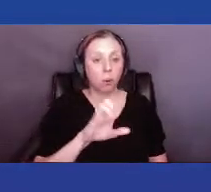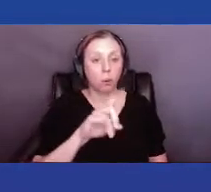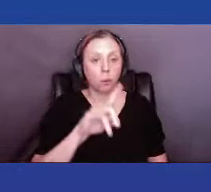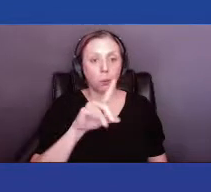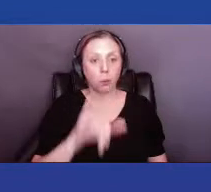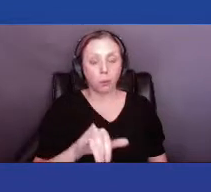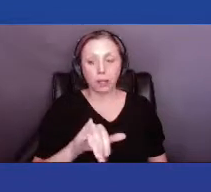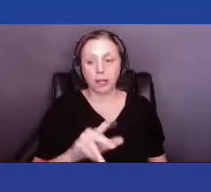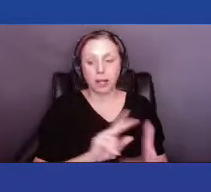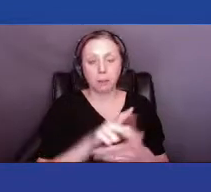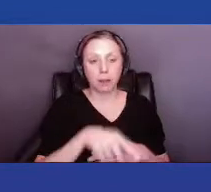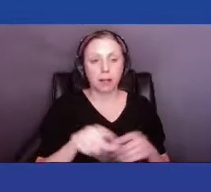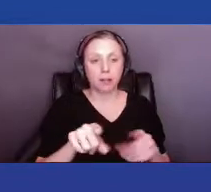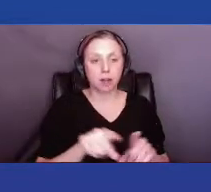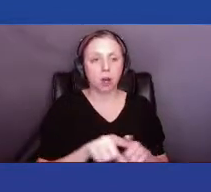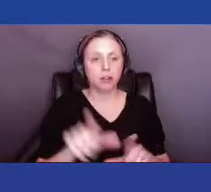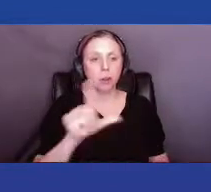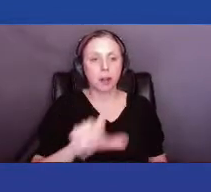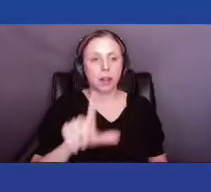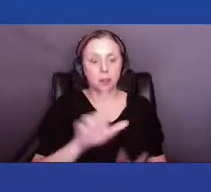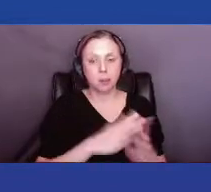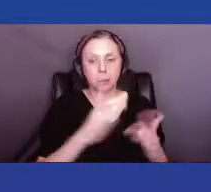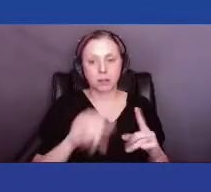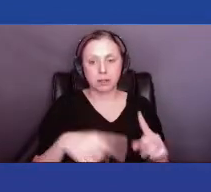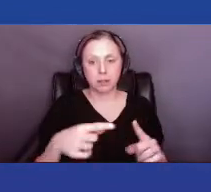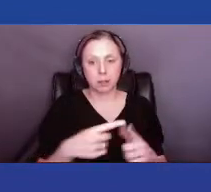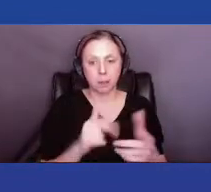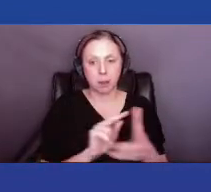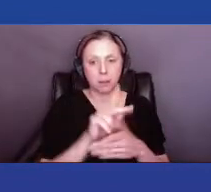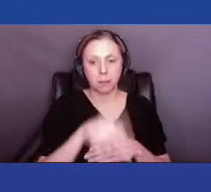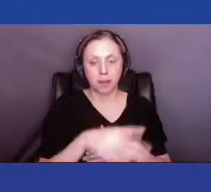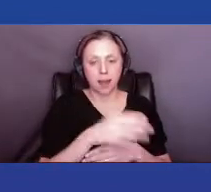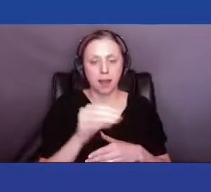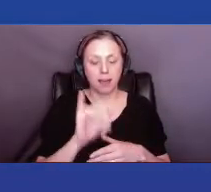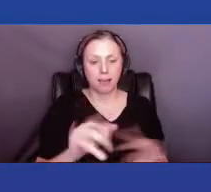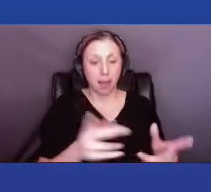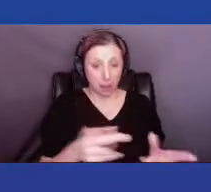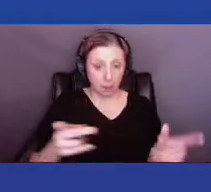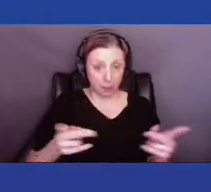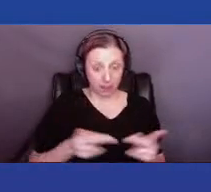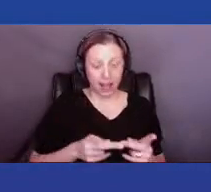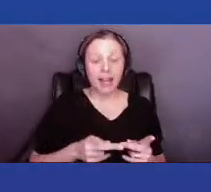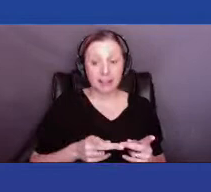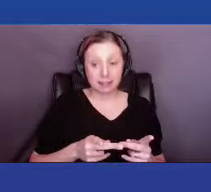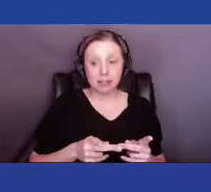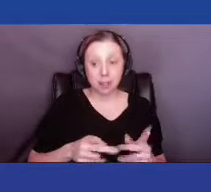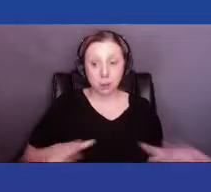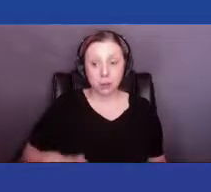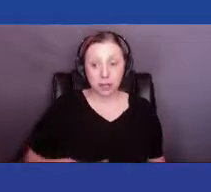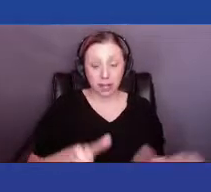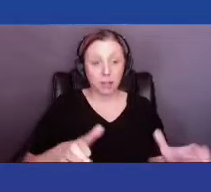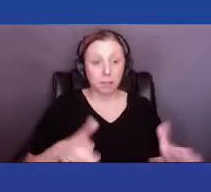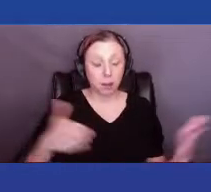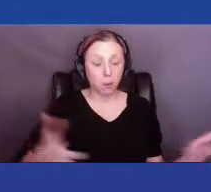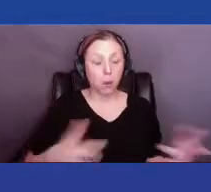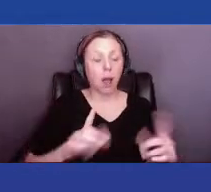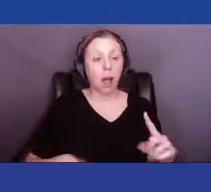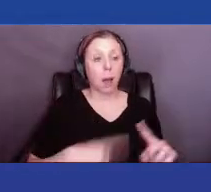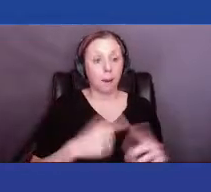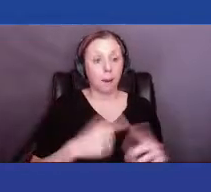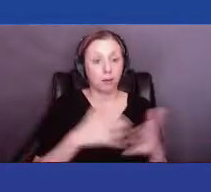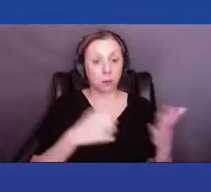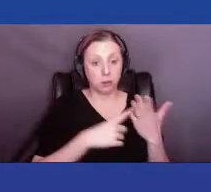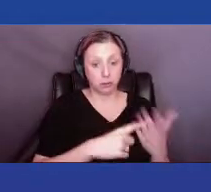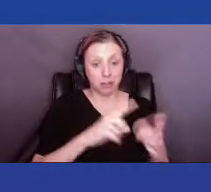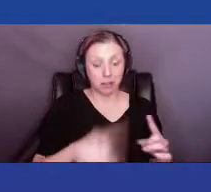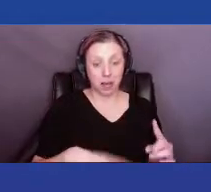lending library of books about plants. And it was a space that was animated by lots of discussion about these plants and